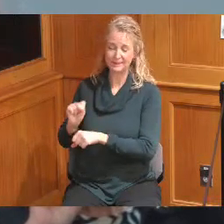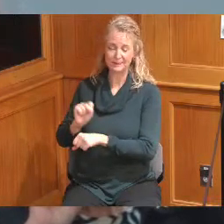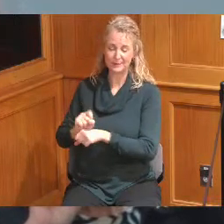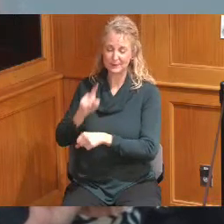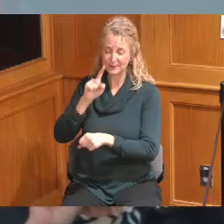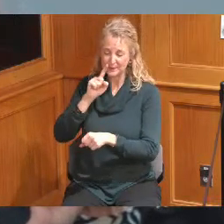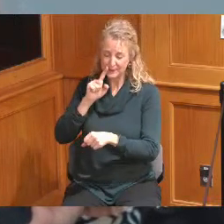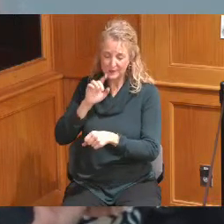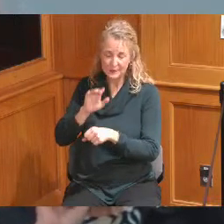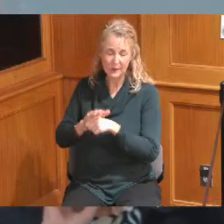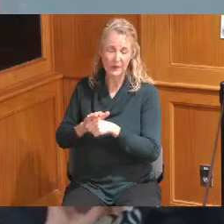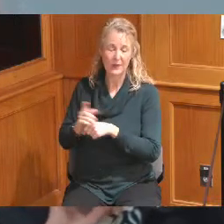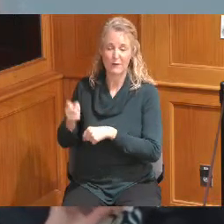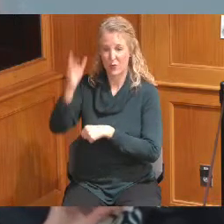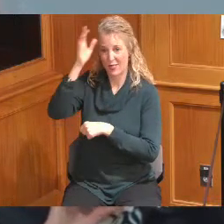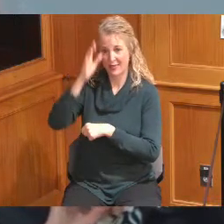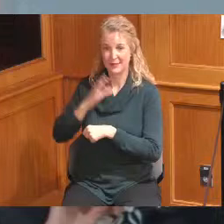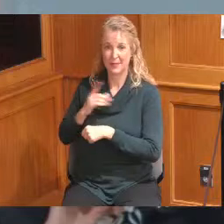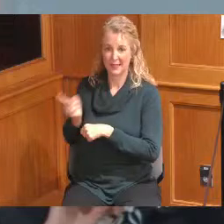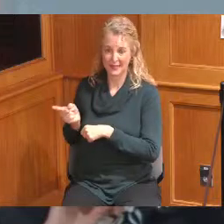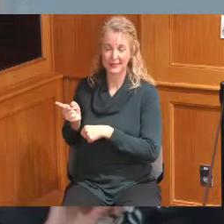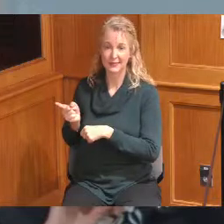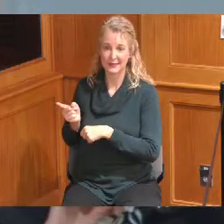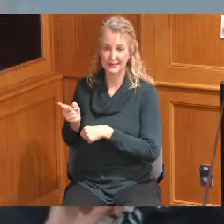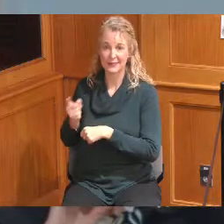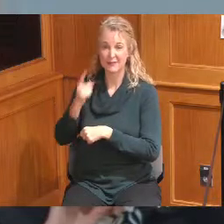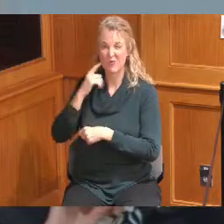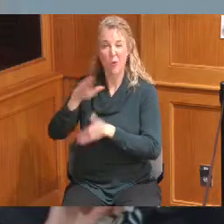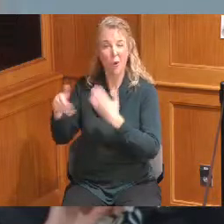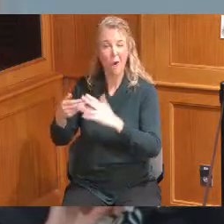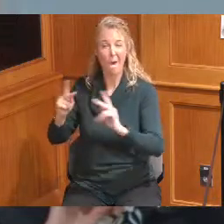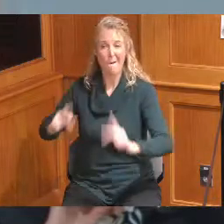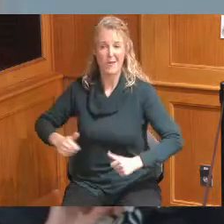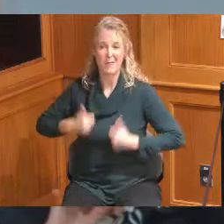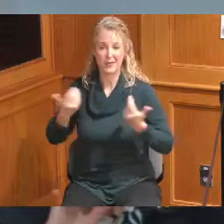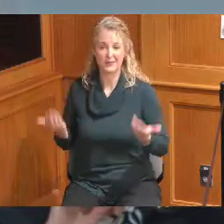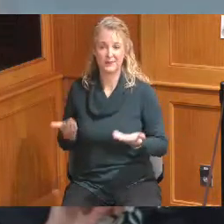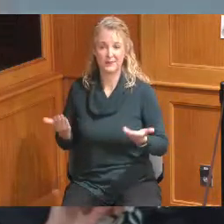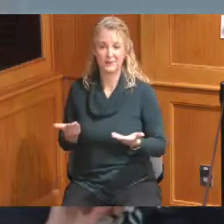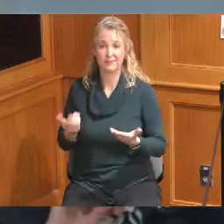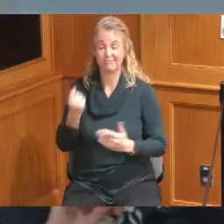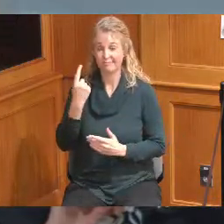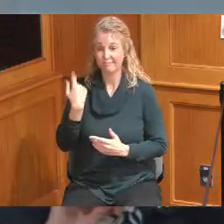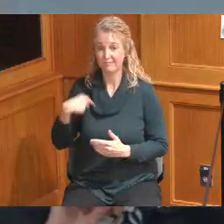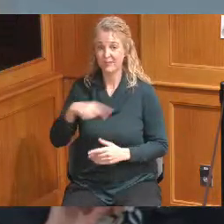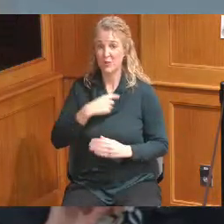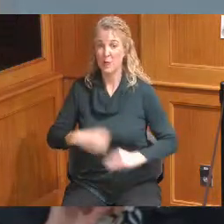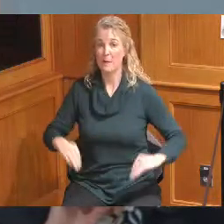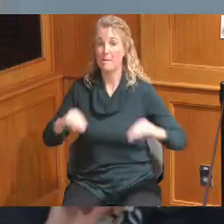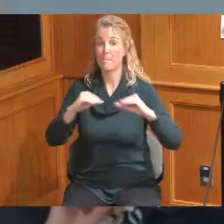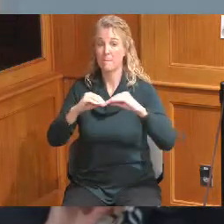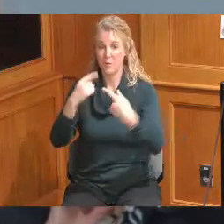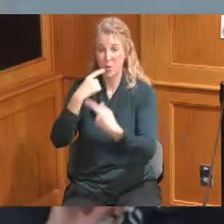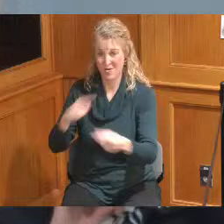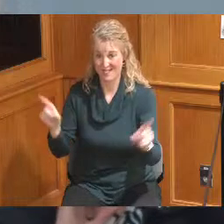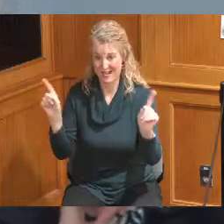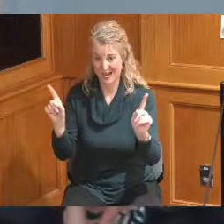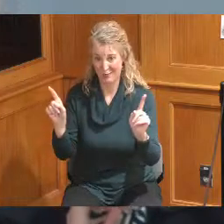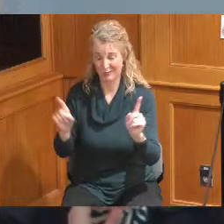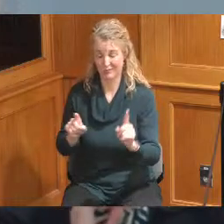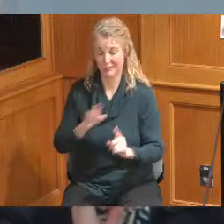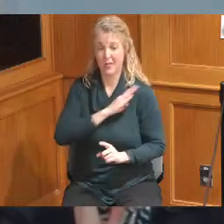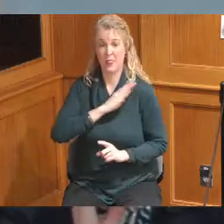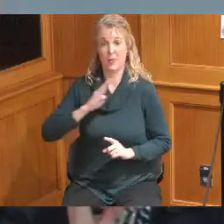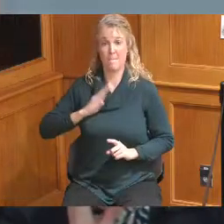and commitment of Judge Rich Moore to the residents of Hamilton County. Be it further proclaimed that the Board of